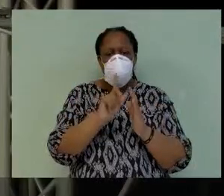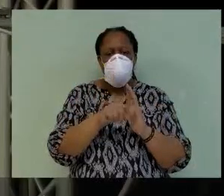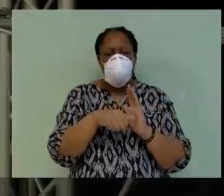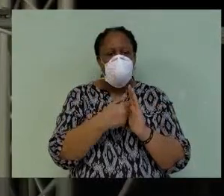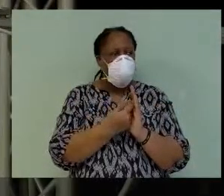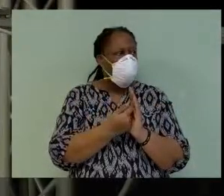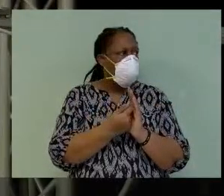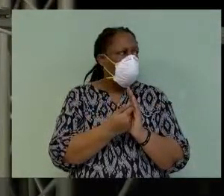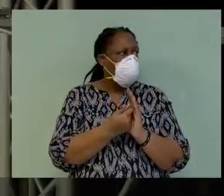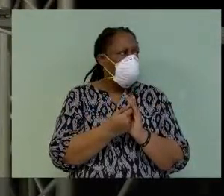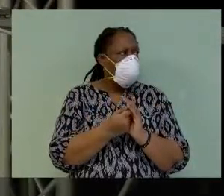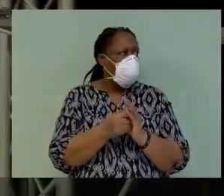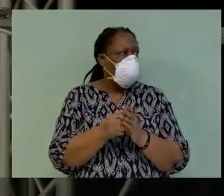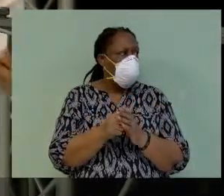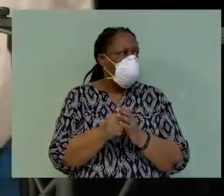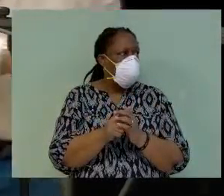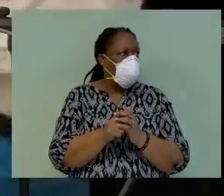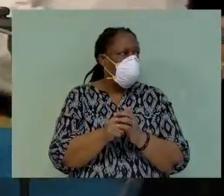significantly reduced hours?